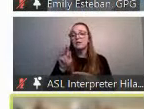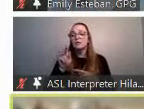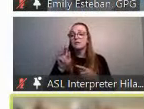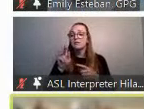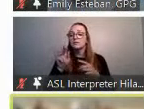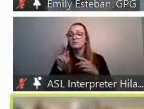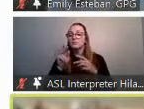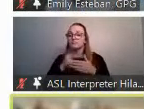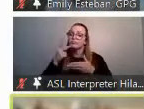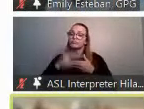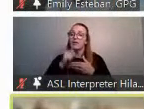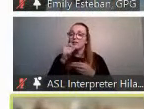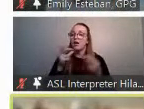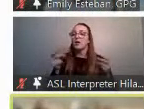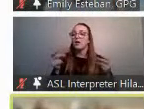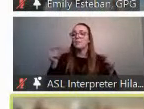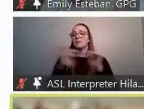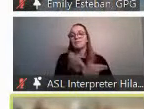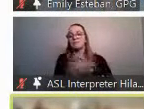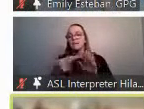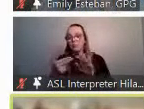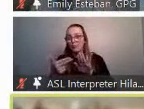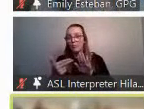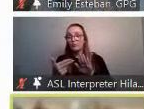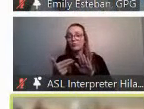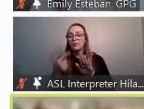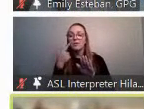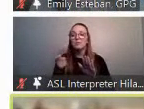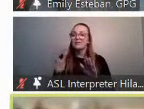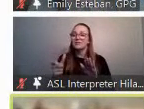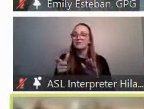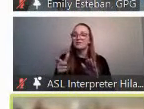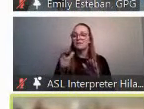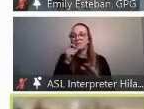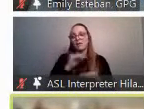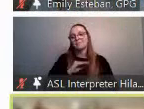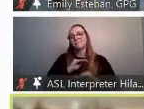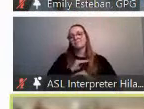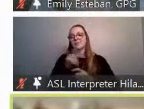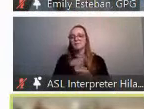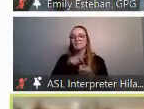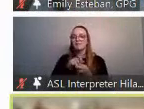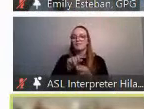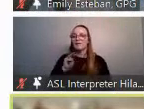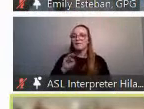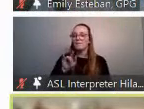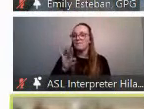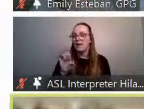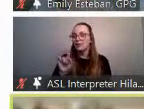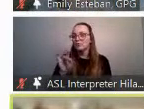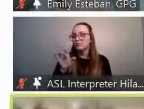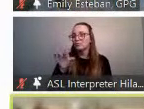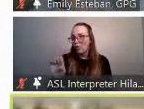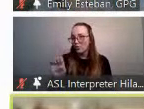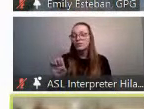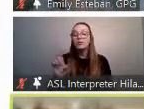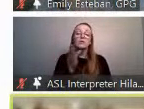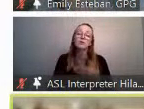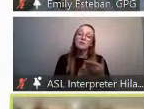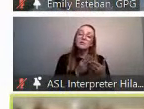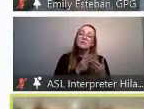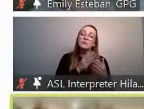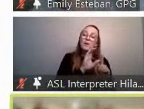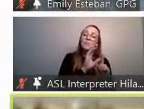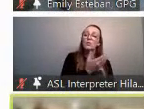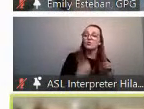as something because they have not met a certain milestone. So I know some cultures are more sensitive to certain things